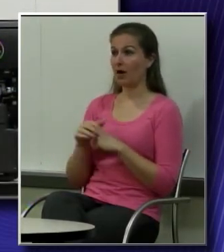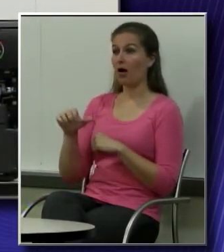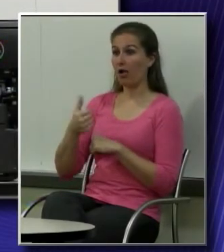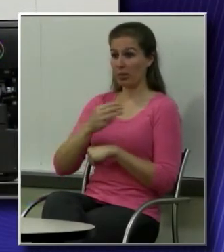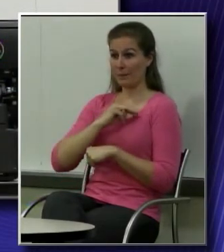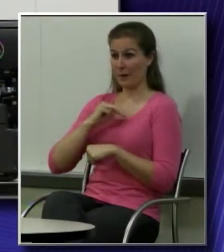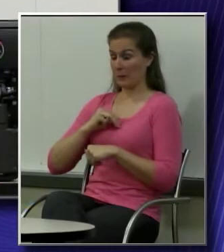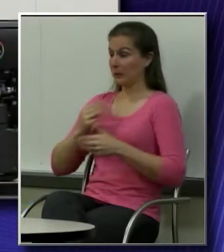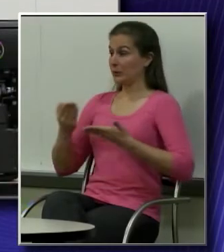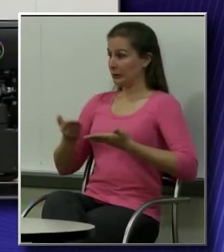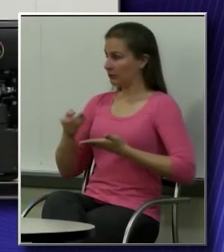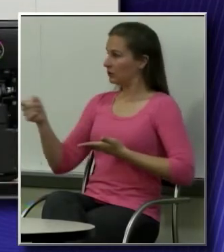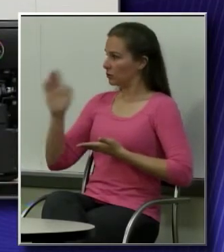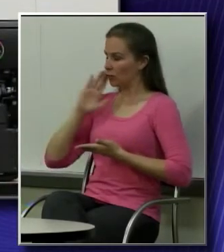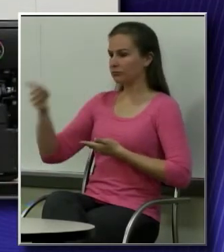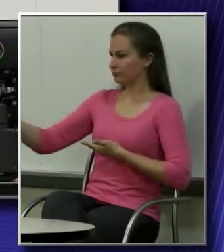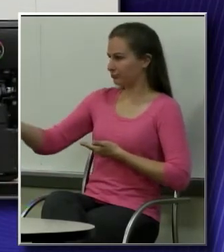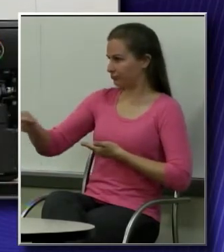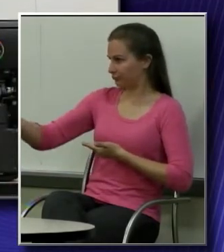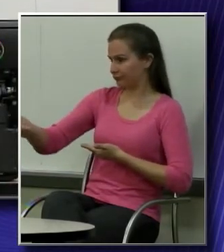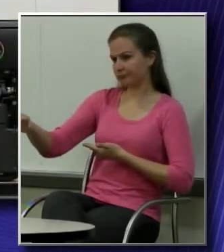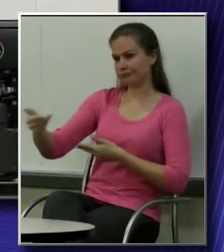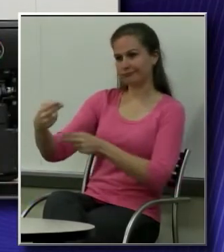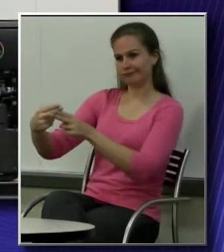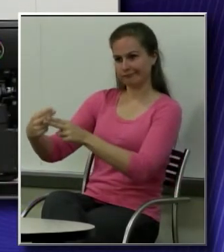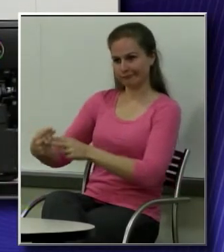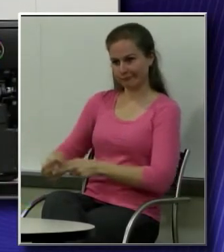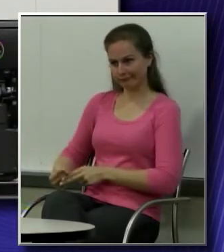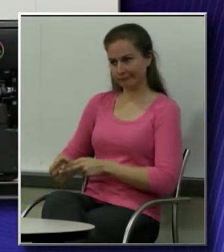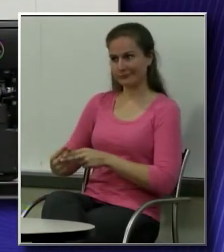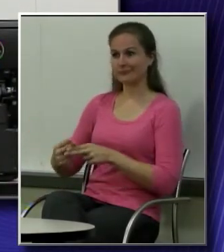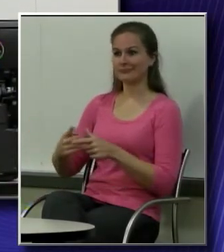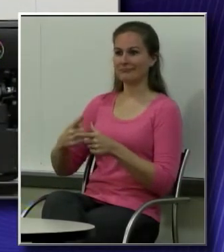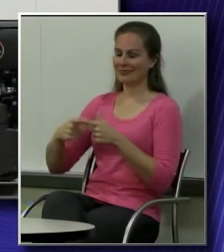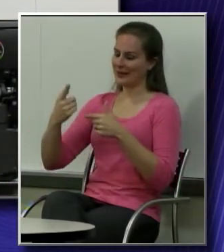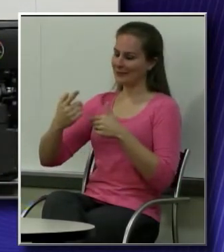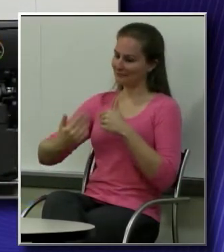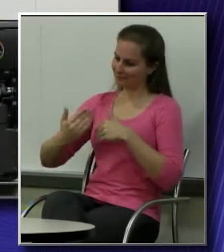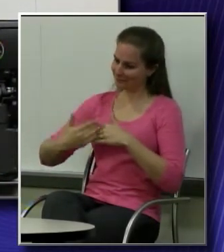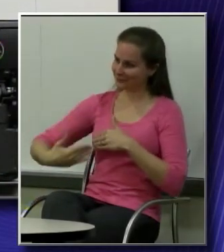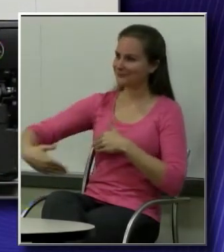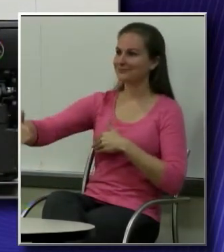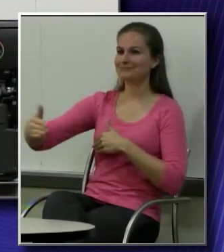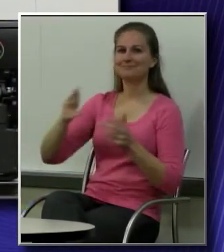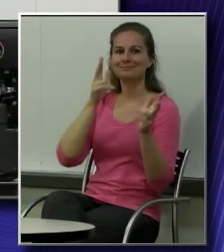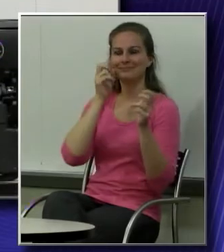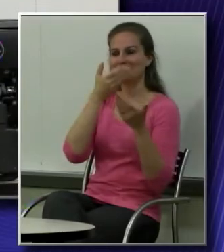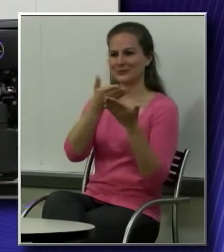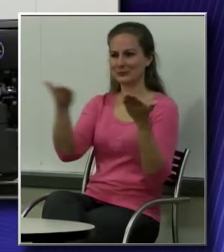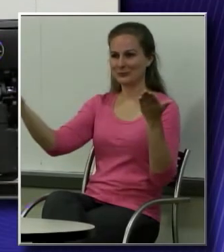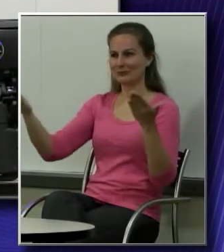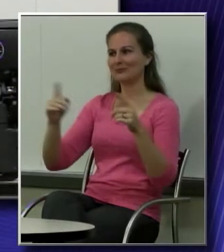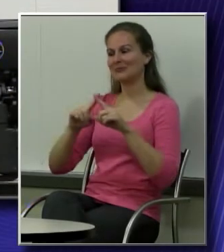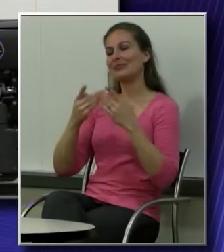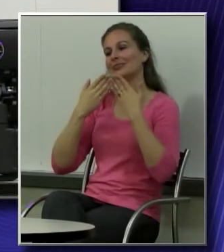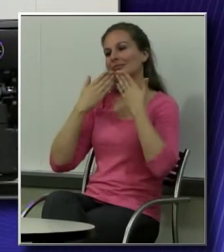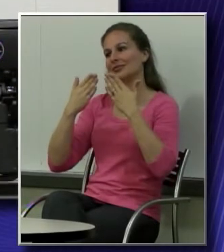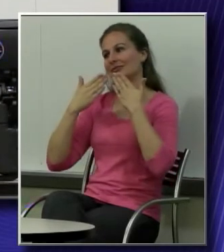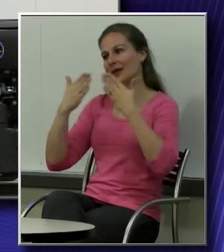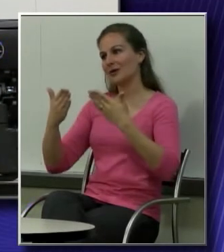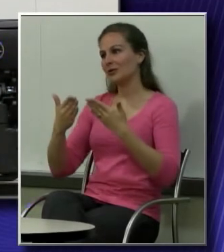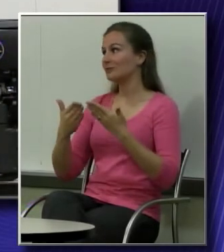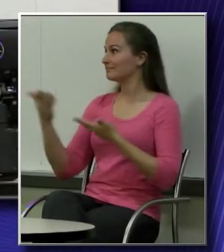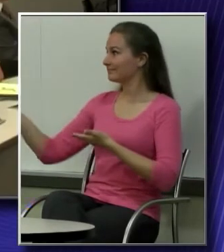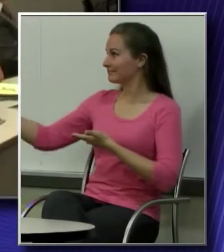this evening, and will be off and running to get your comments. So thank you very much. And